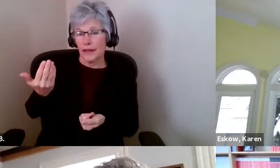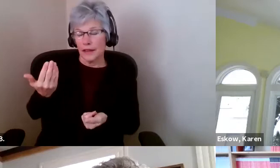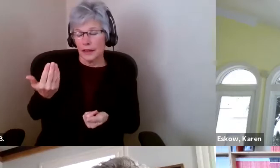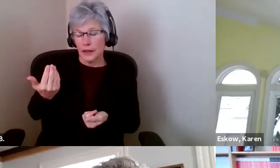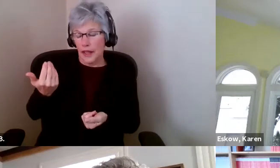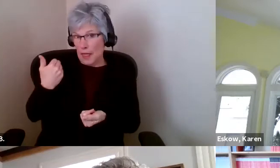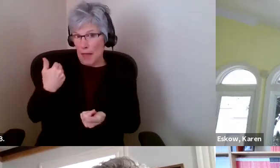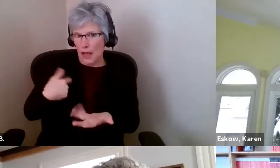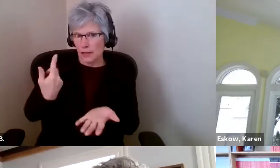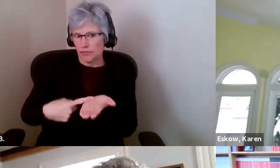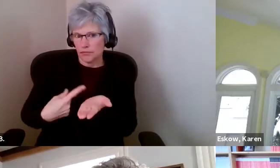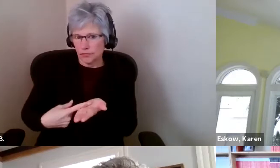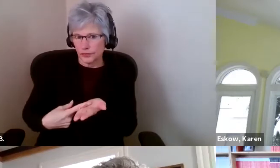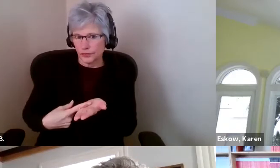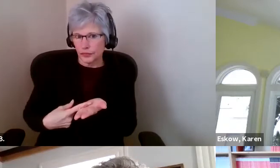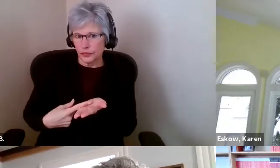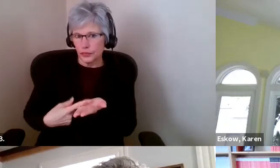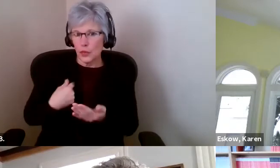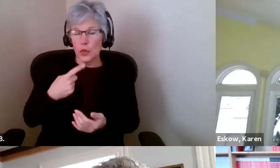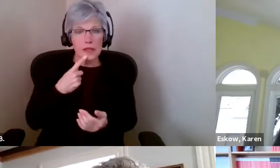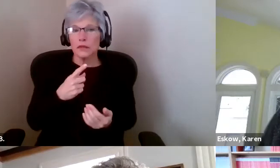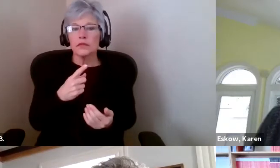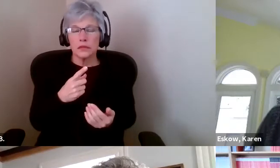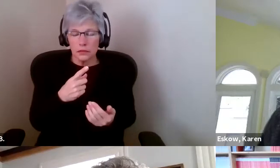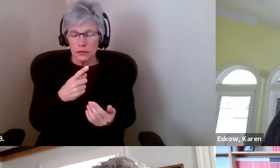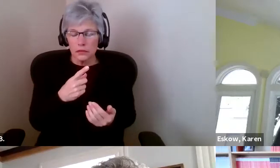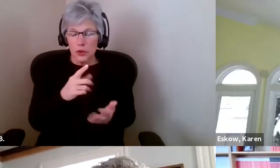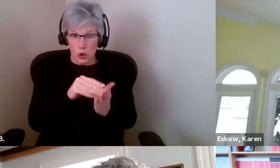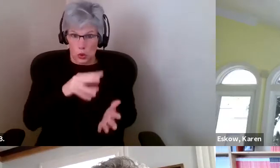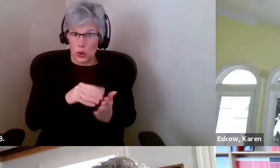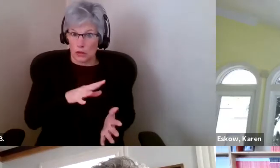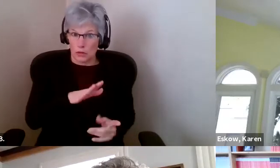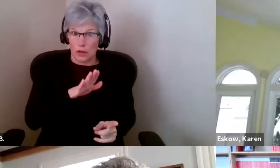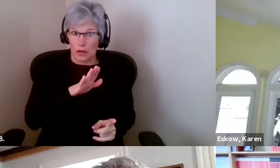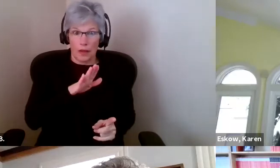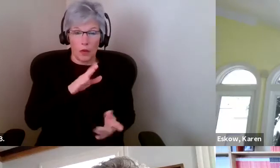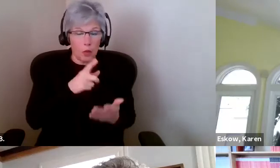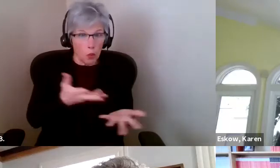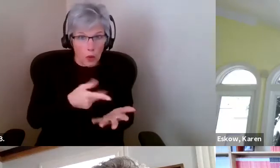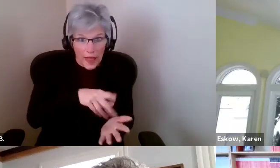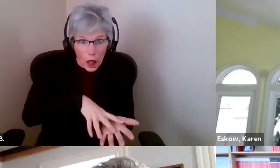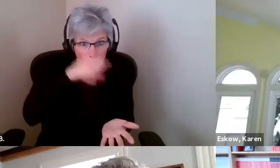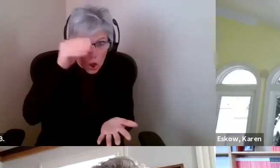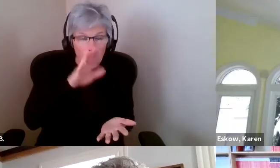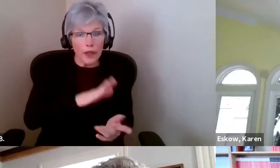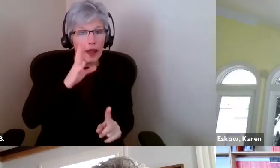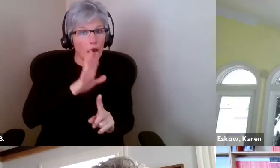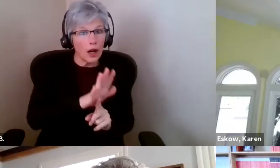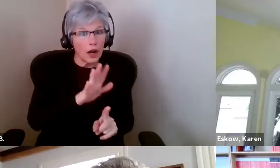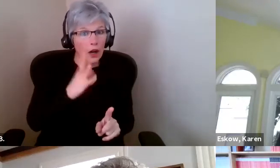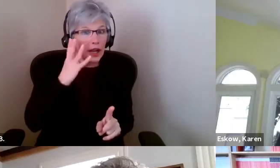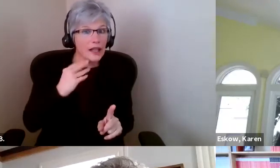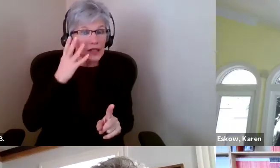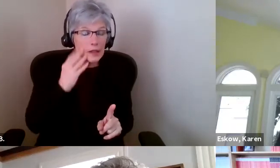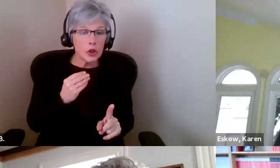that whatever our students learn at the university, whatever experiences that are meaningful to them, They understand that these have to